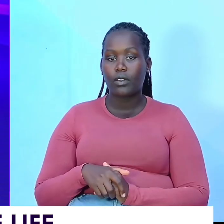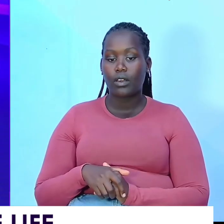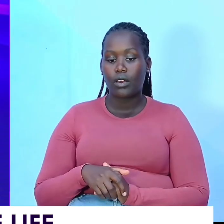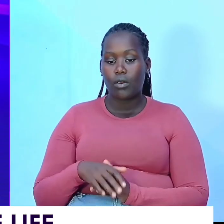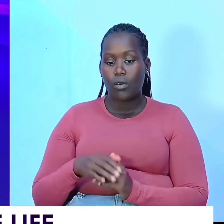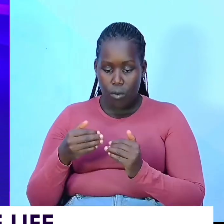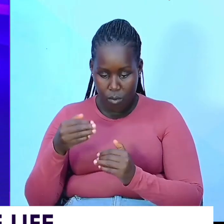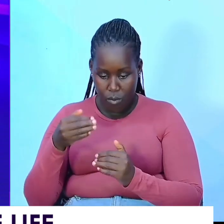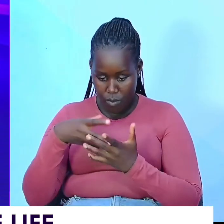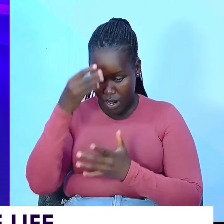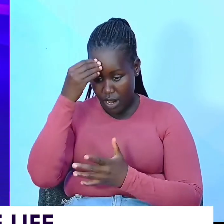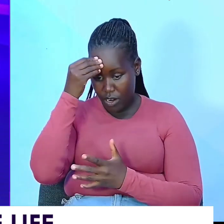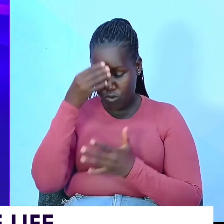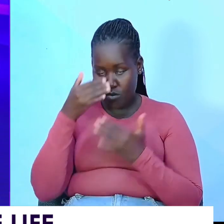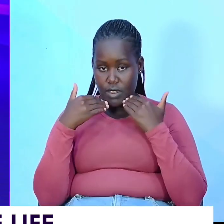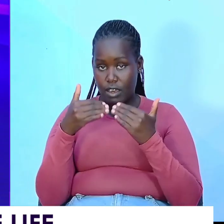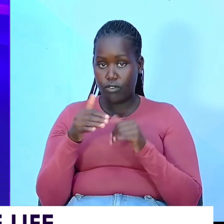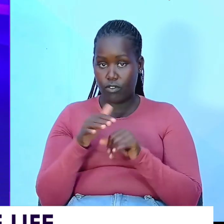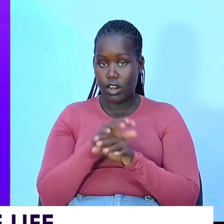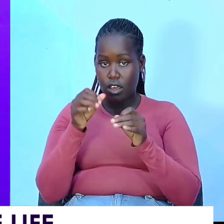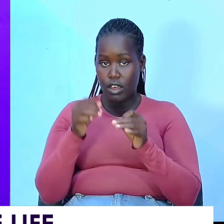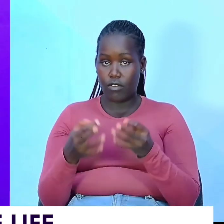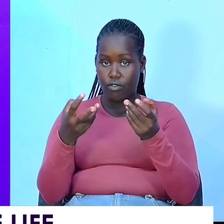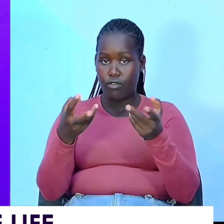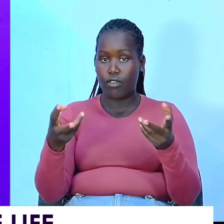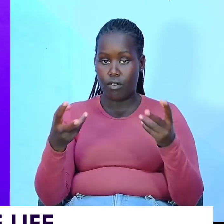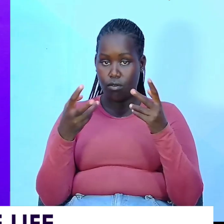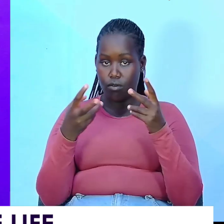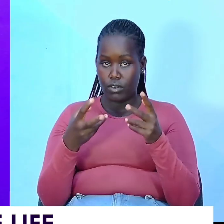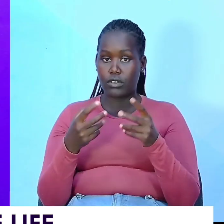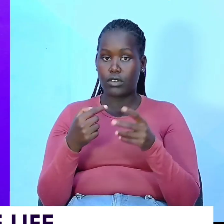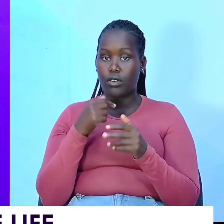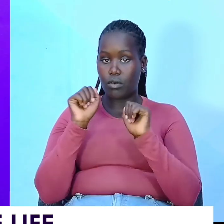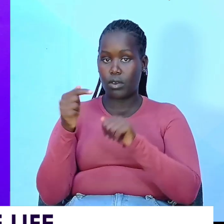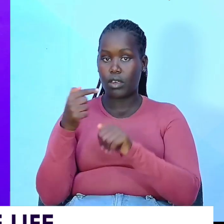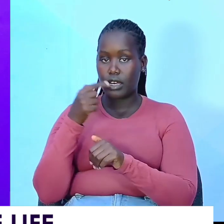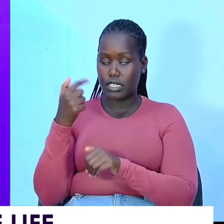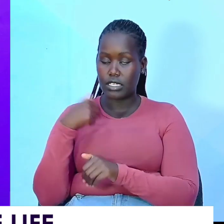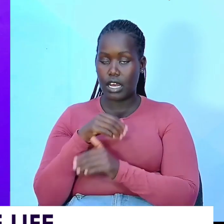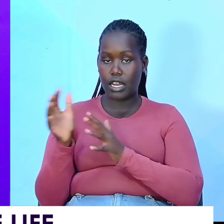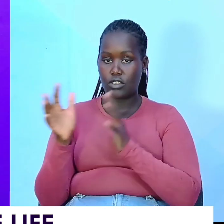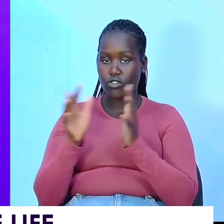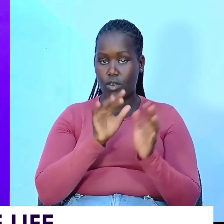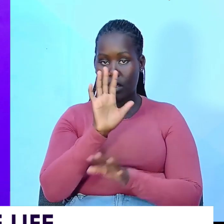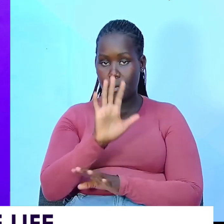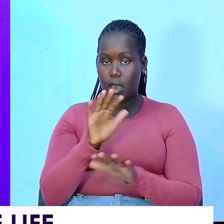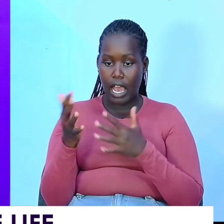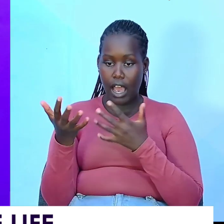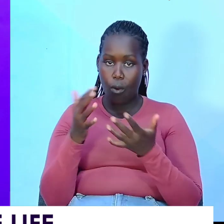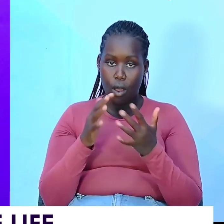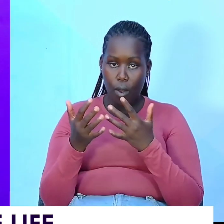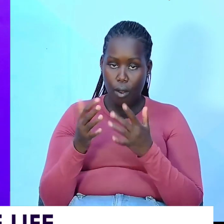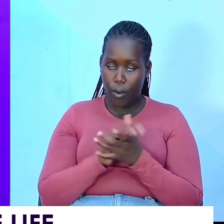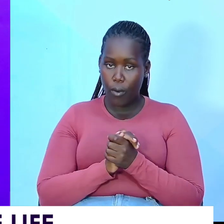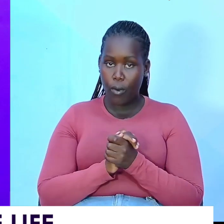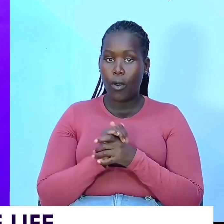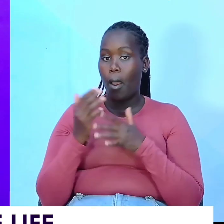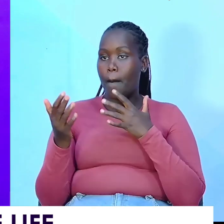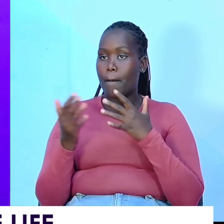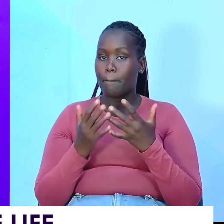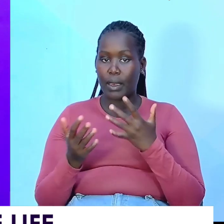in case you're watching us from away, you can tell us your weather, where you are. Yes. You may be watching this from the counties